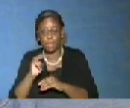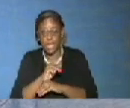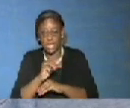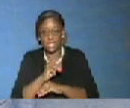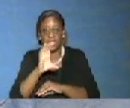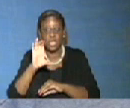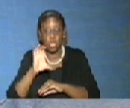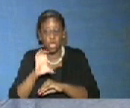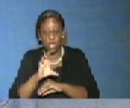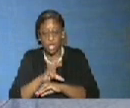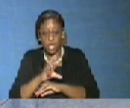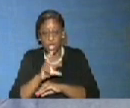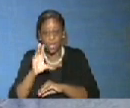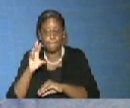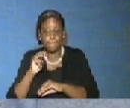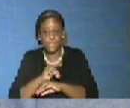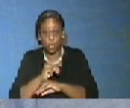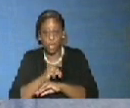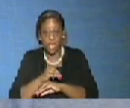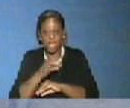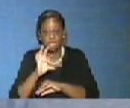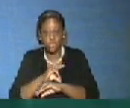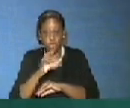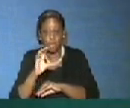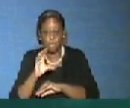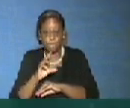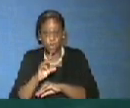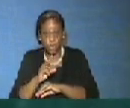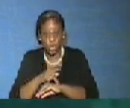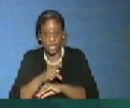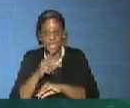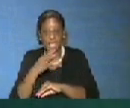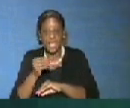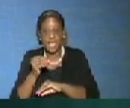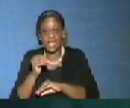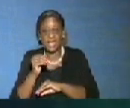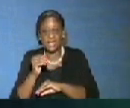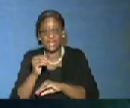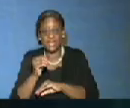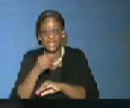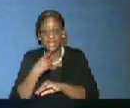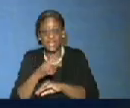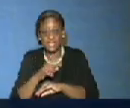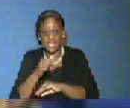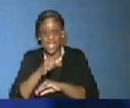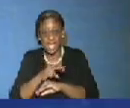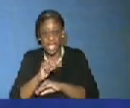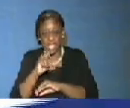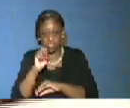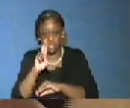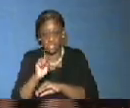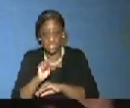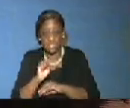Acklands, Inagua, Freeport, Andros. Taylor says the Southeast Bahamas covers the first leg of the